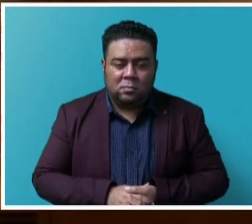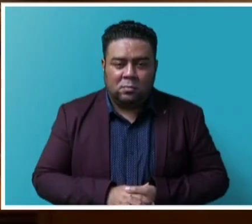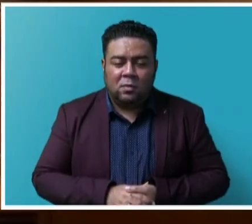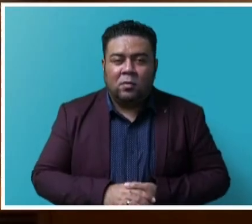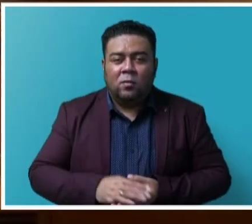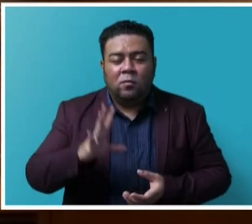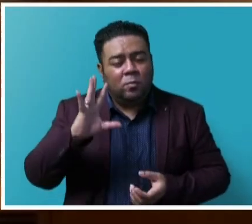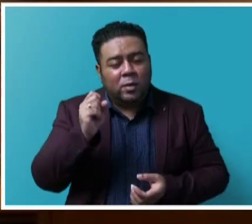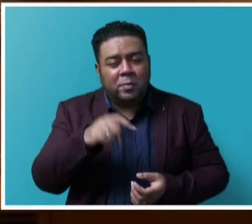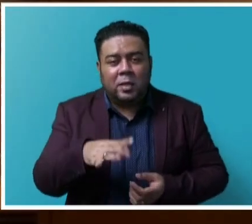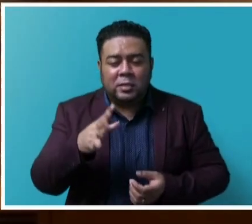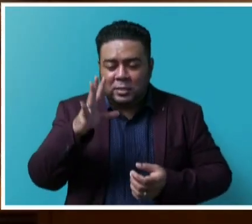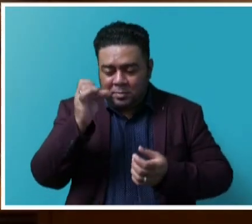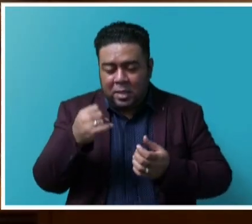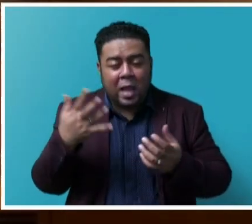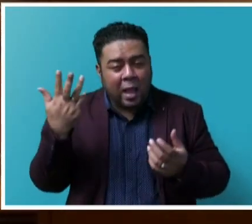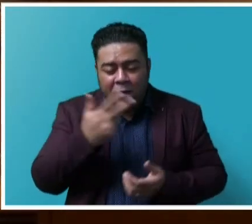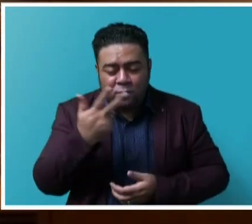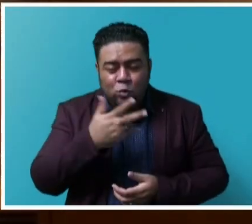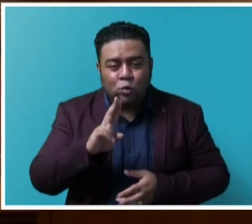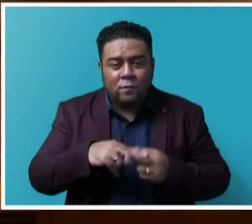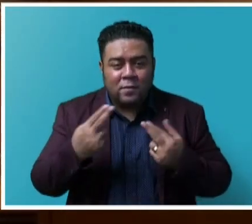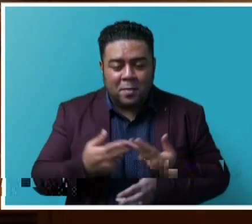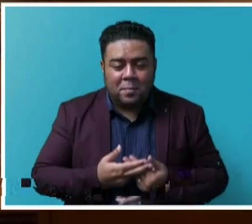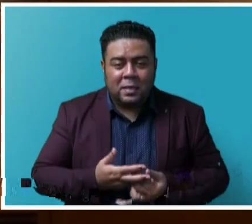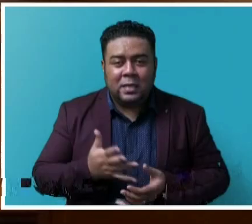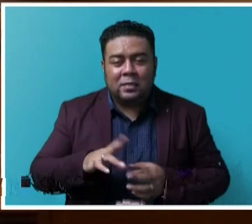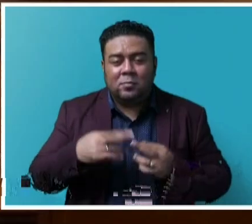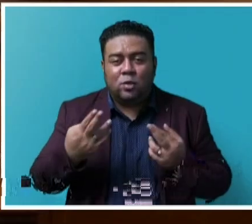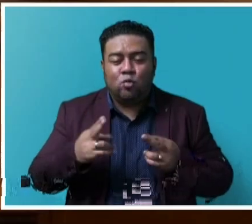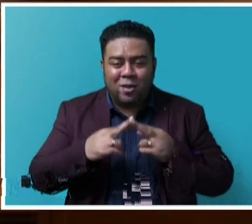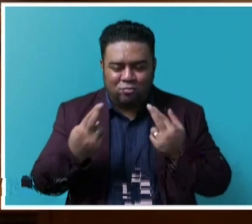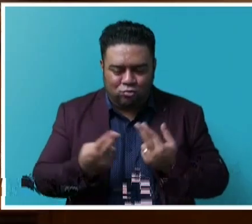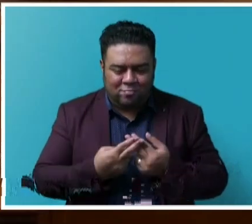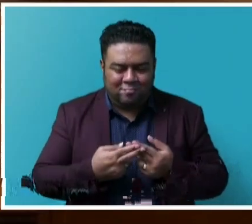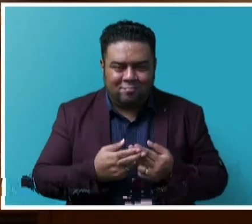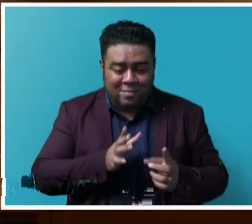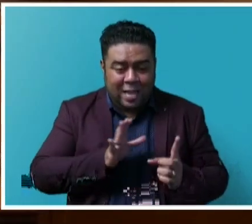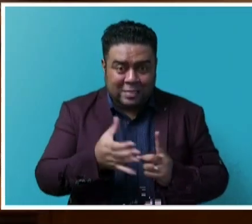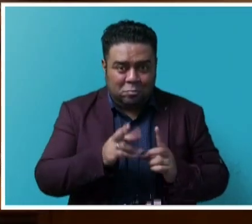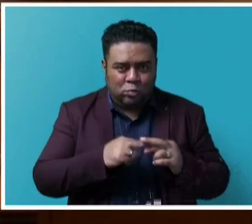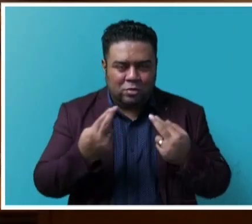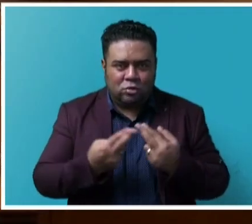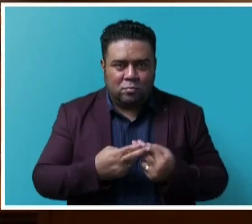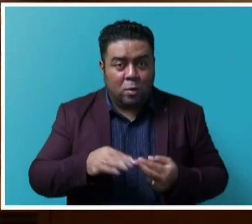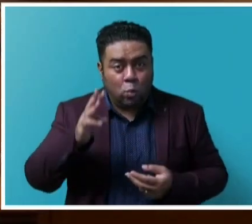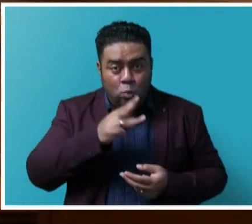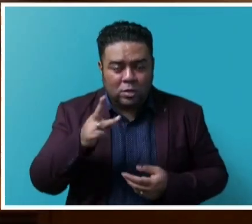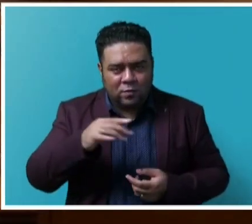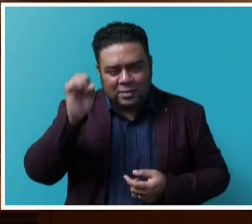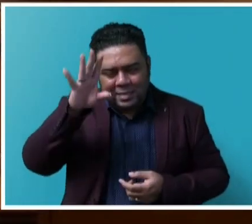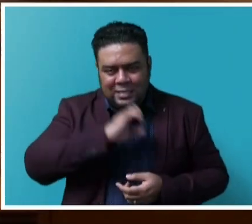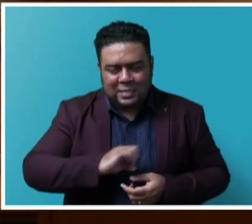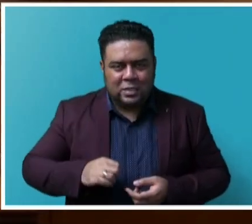be exceedingly harmful to family and customary relationships. But I echo the words of His Excellency